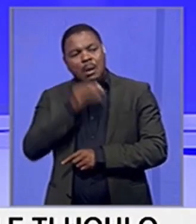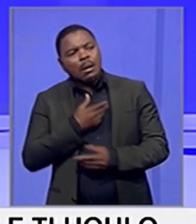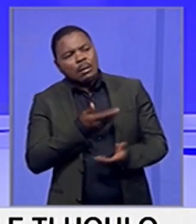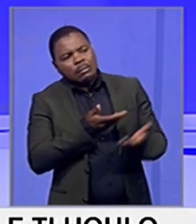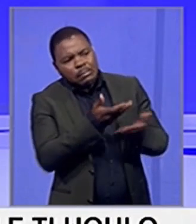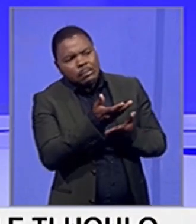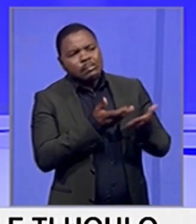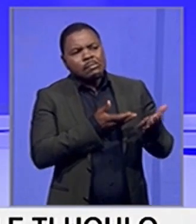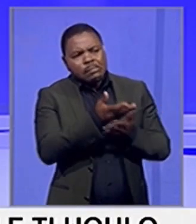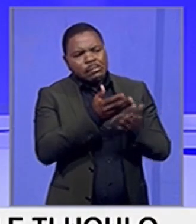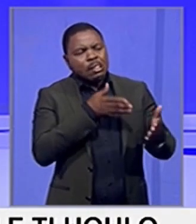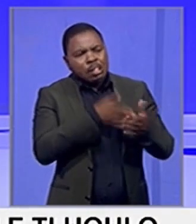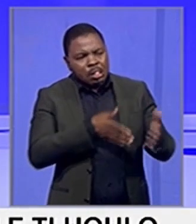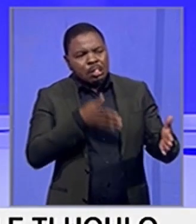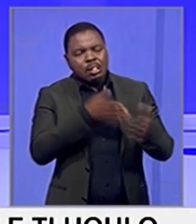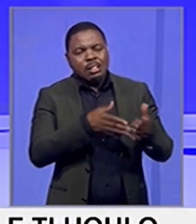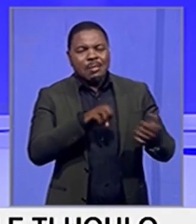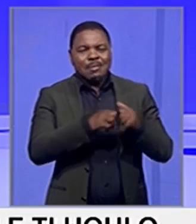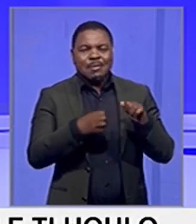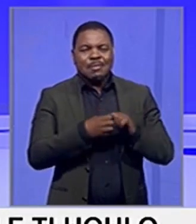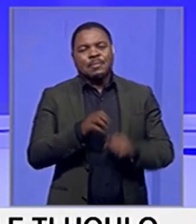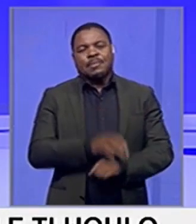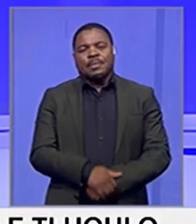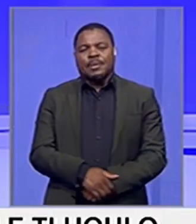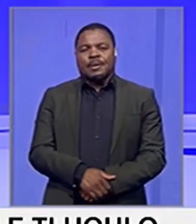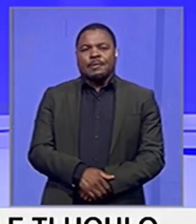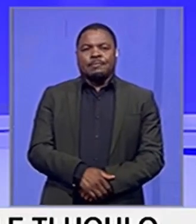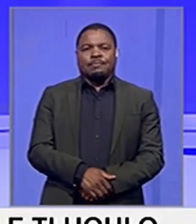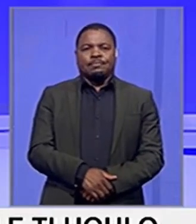kokota mejako ya tsona ntle le katlego.